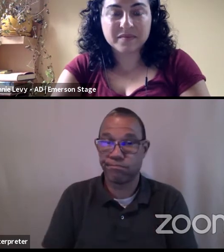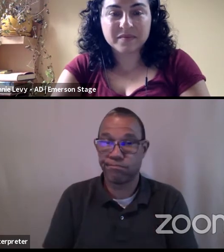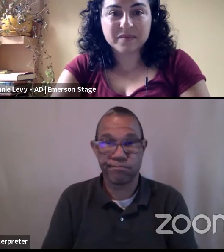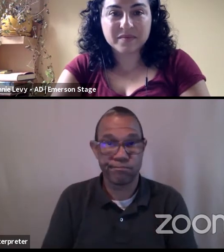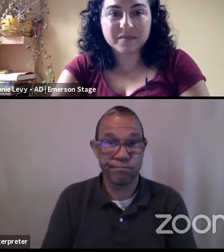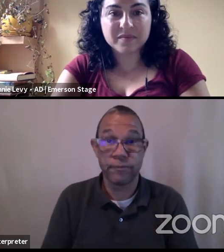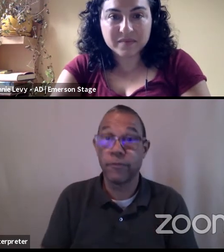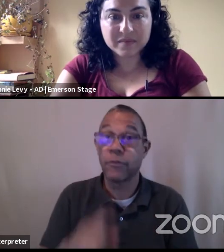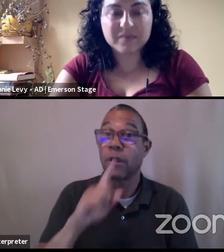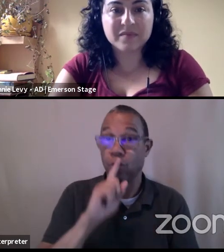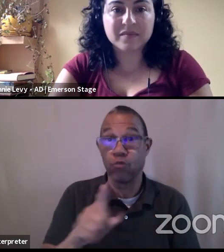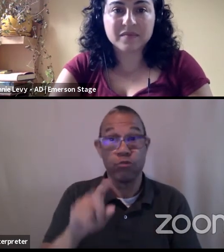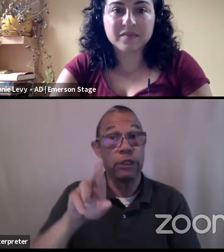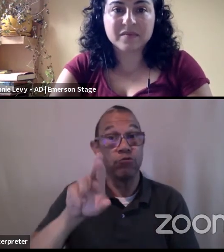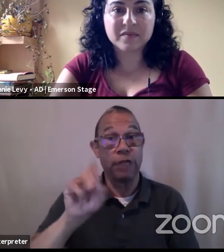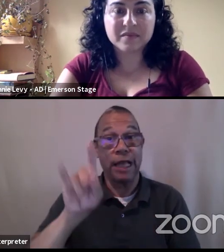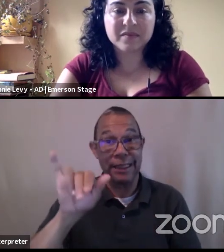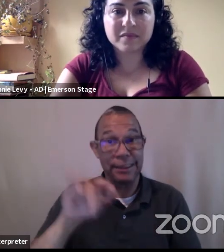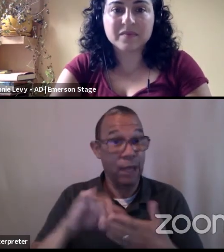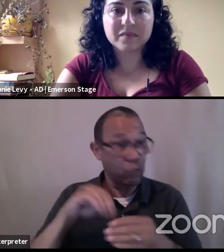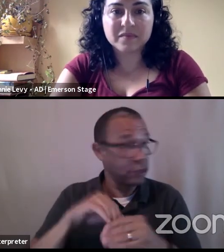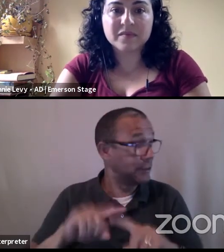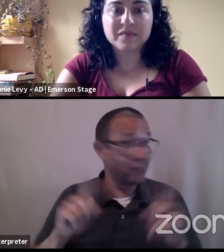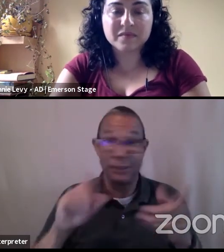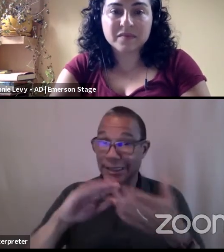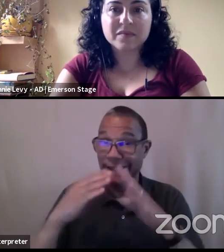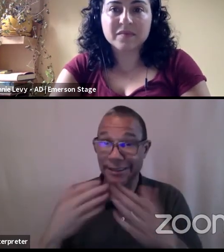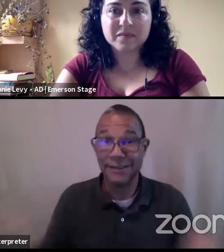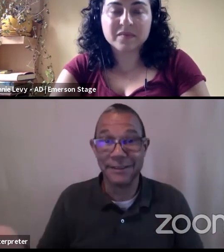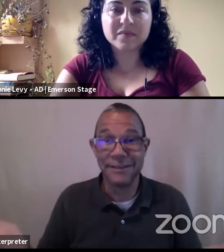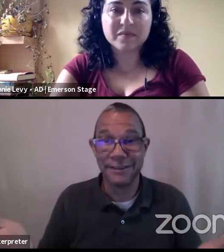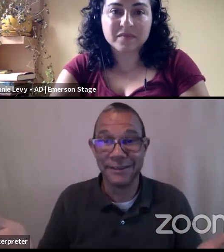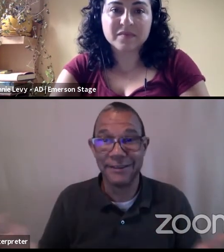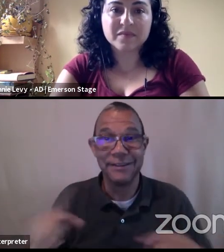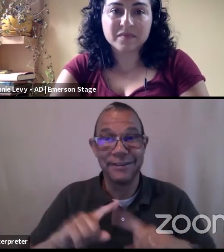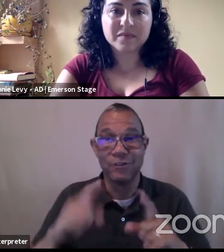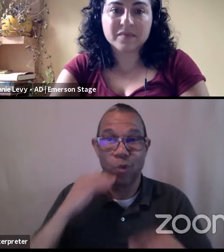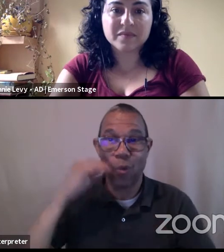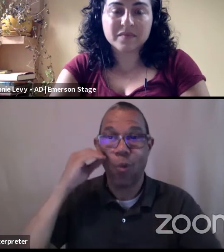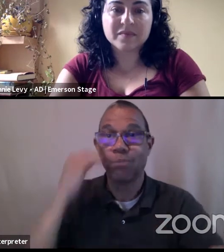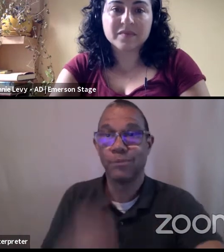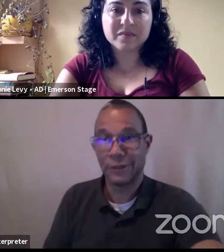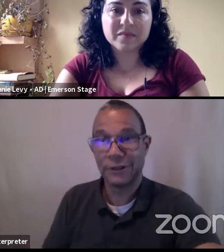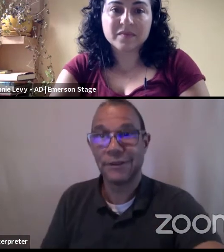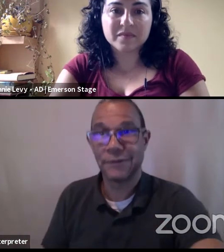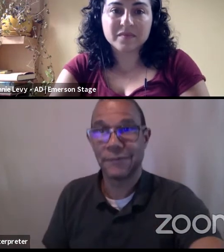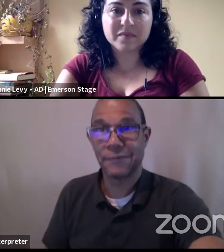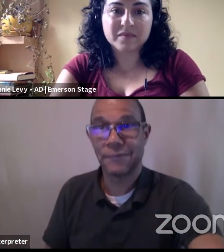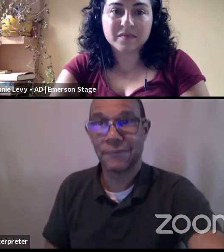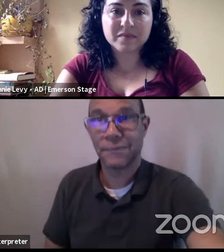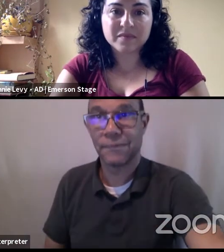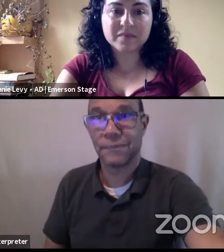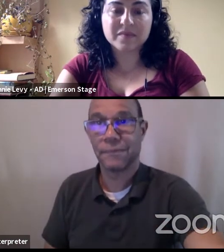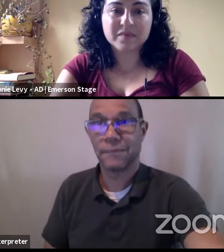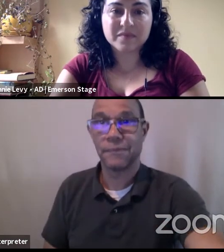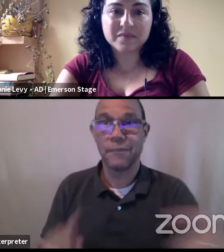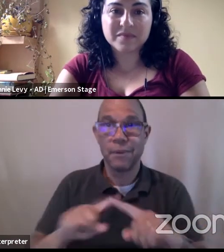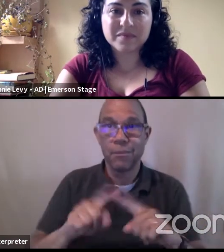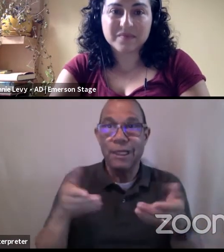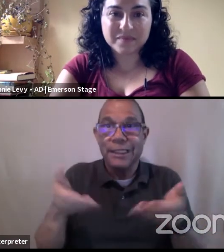different cities. We're in different homes. But we're here and now in this